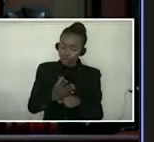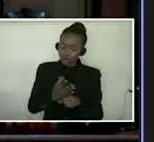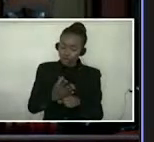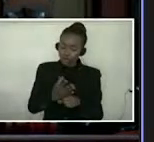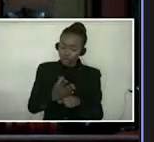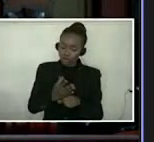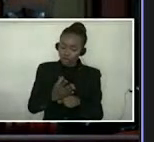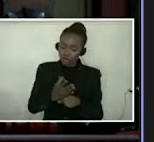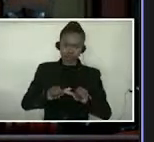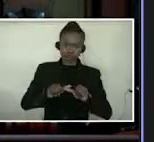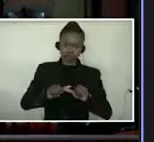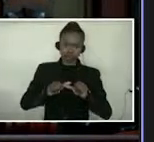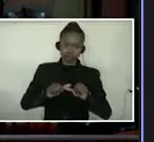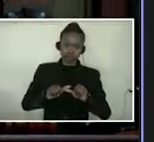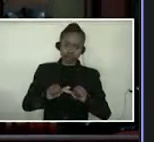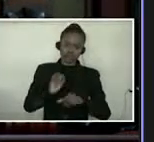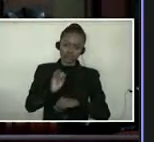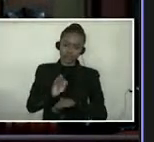is